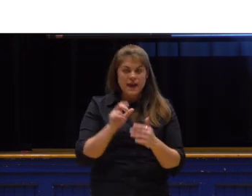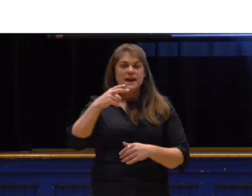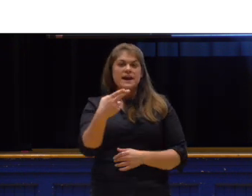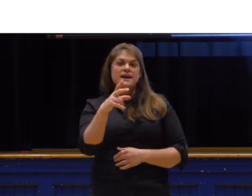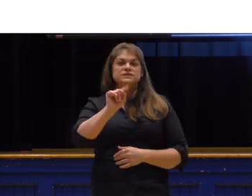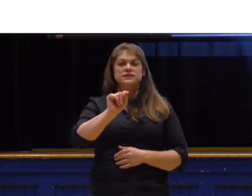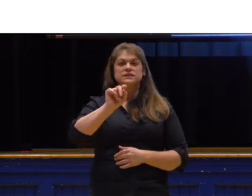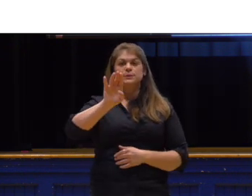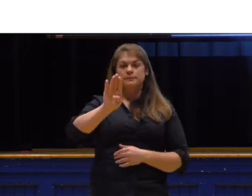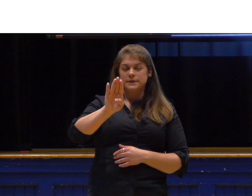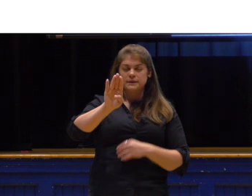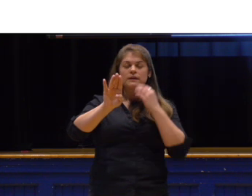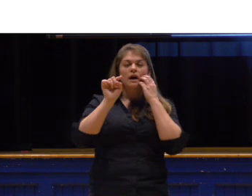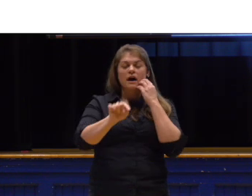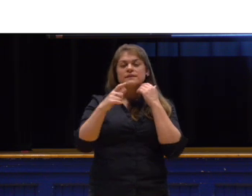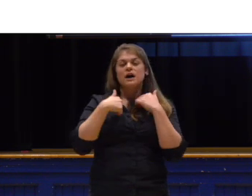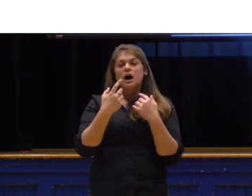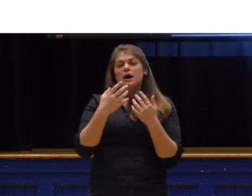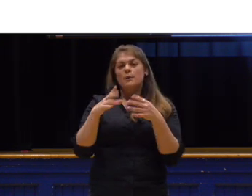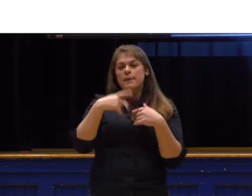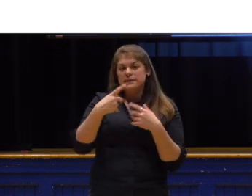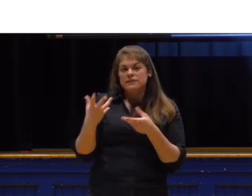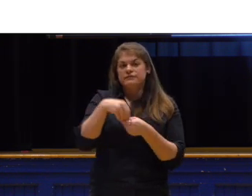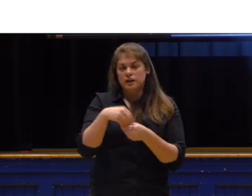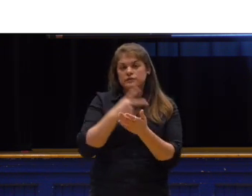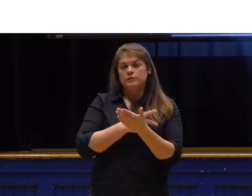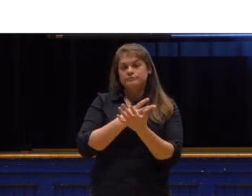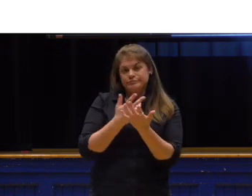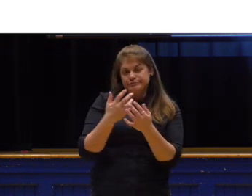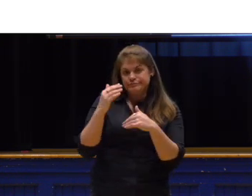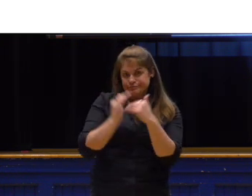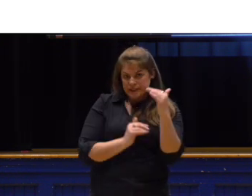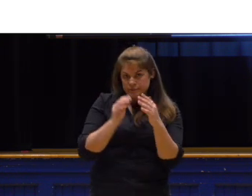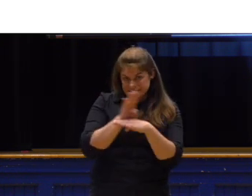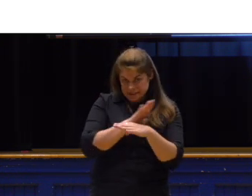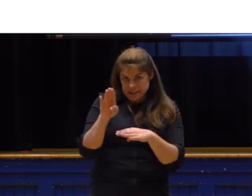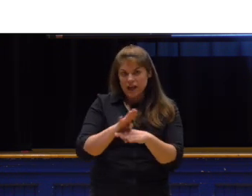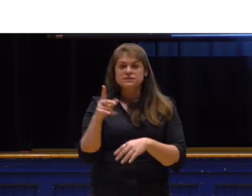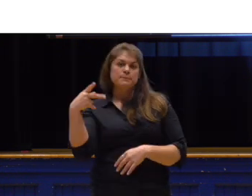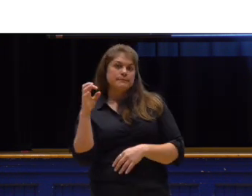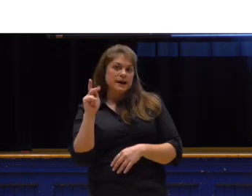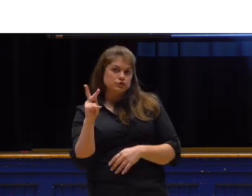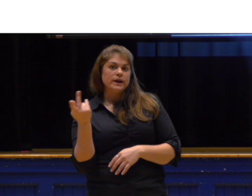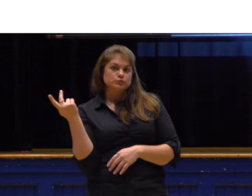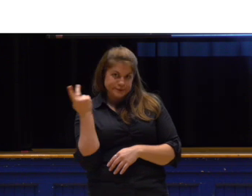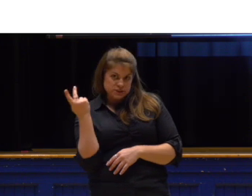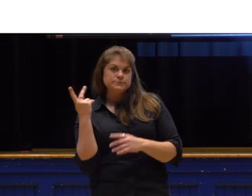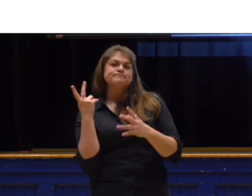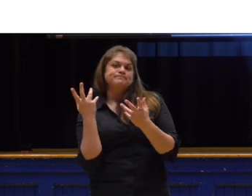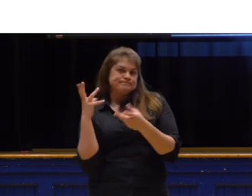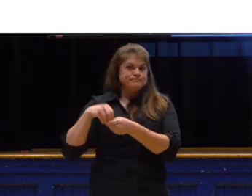an engineering firm with a public involvement practice, and as I mentioned, that's where Patrick and I are a part of the project